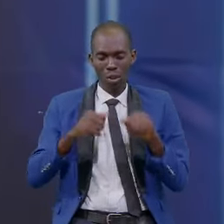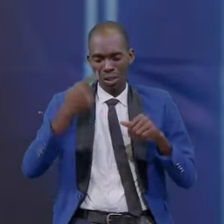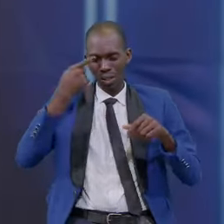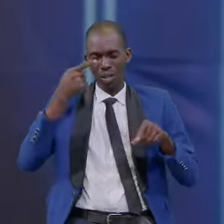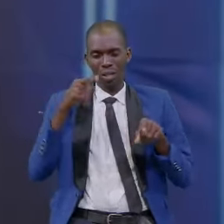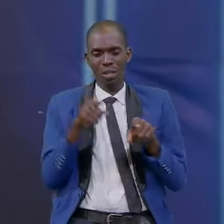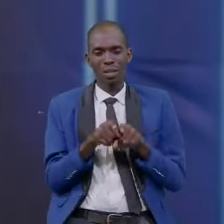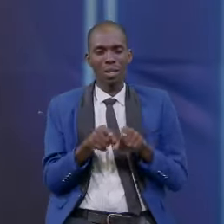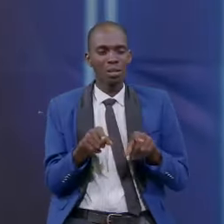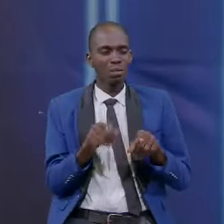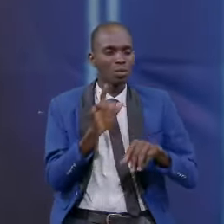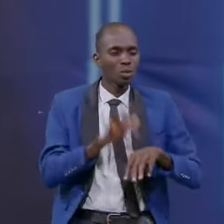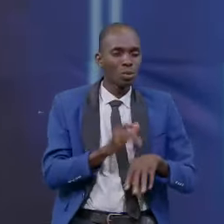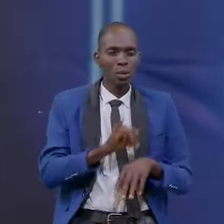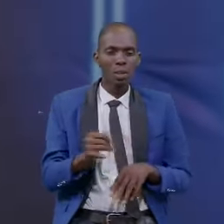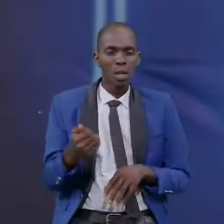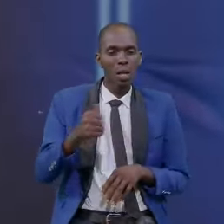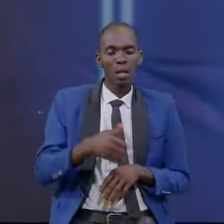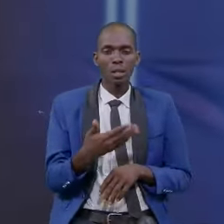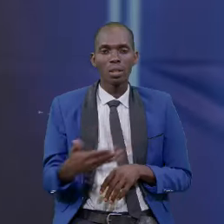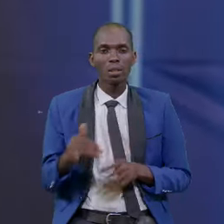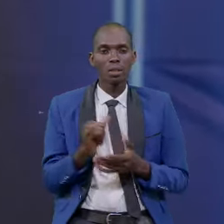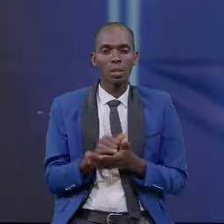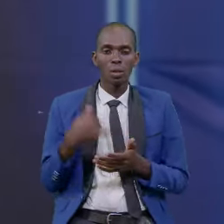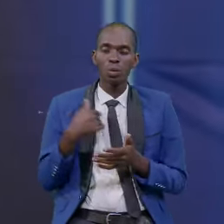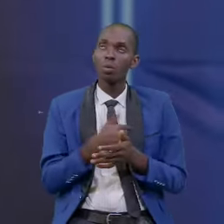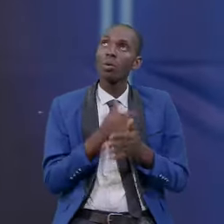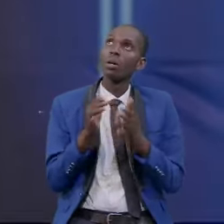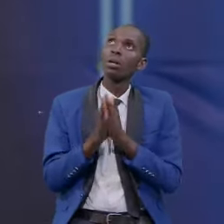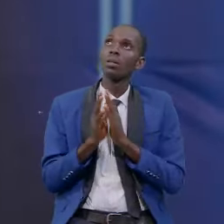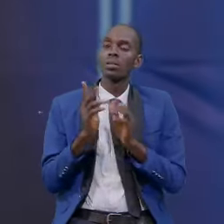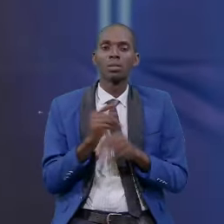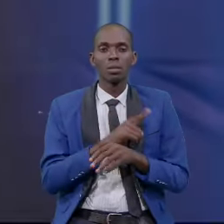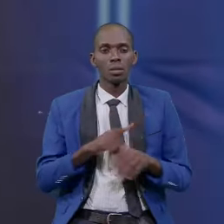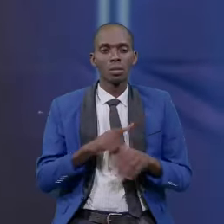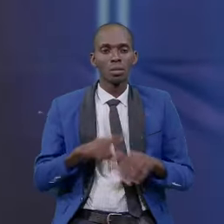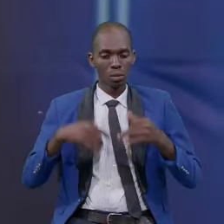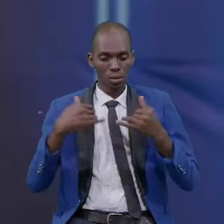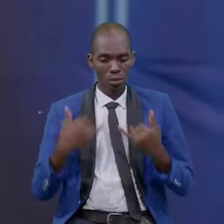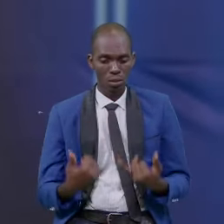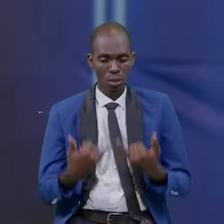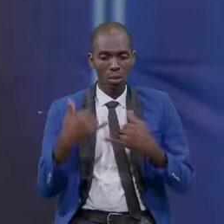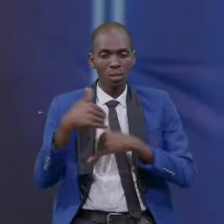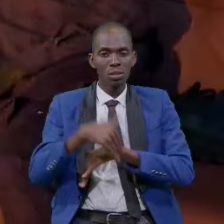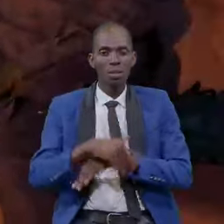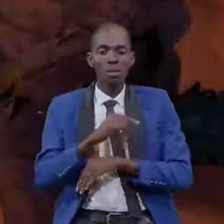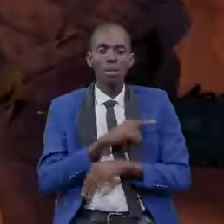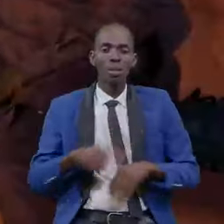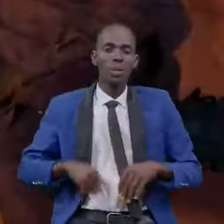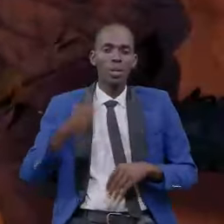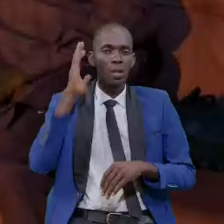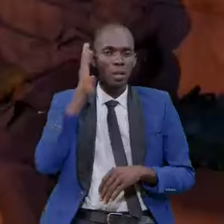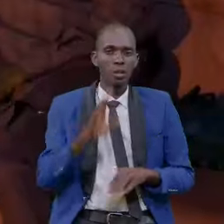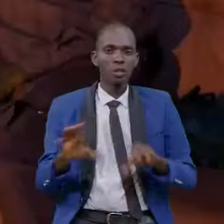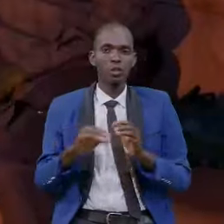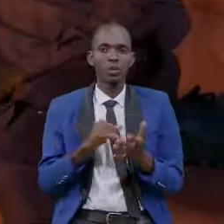touching anything that we ask the Lord tonight, the Lord will do it.